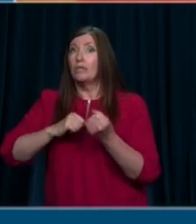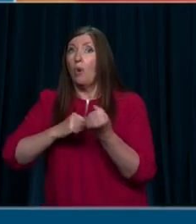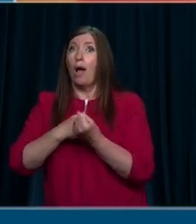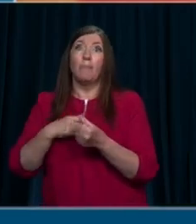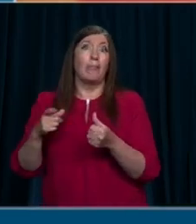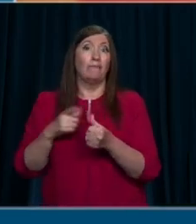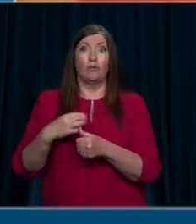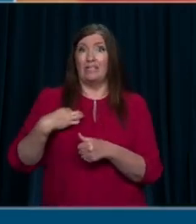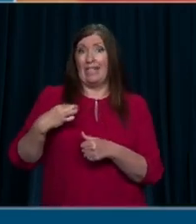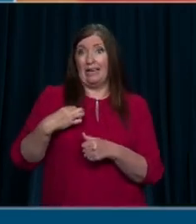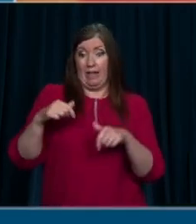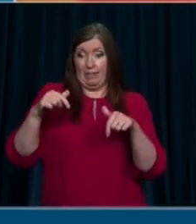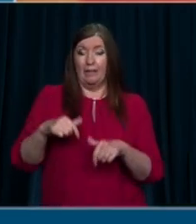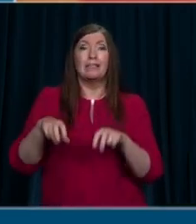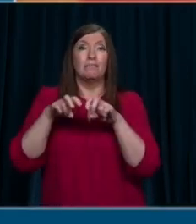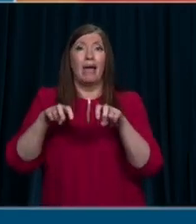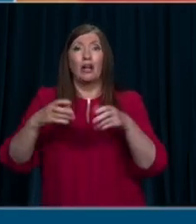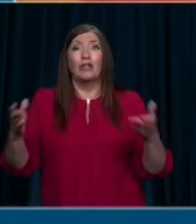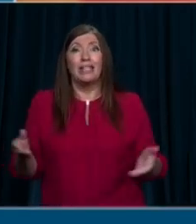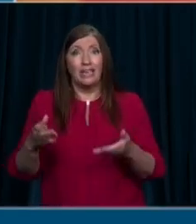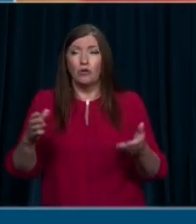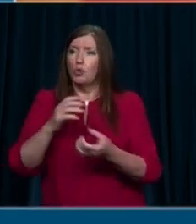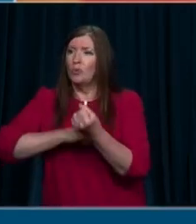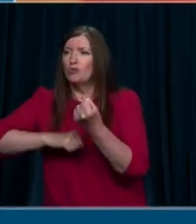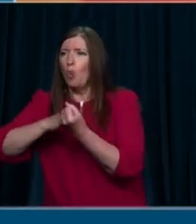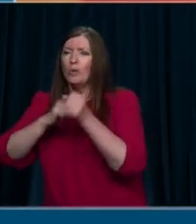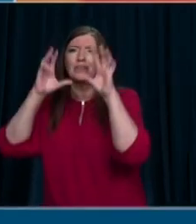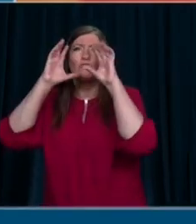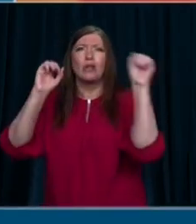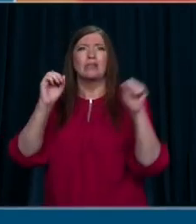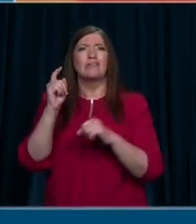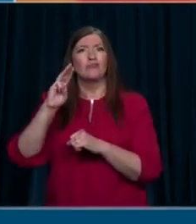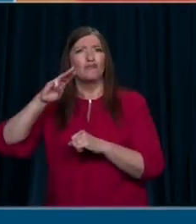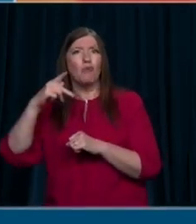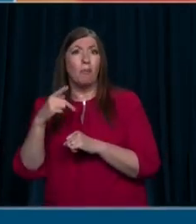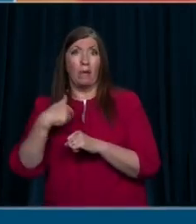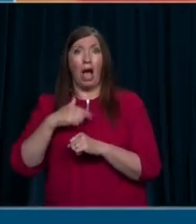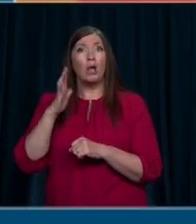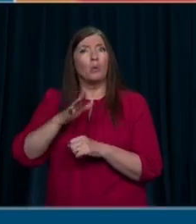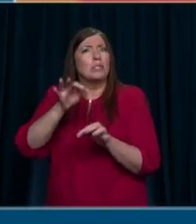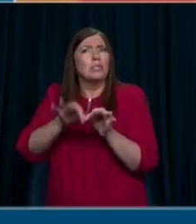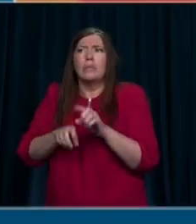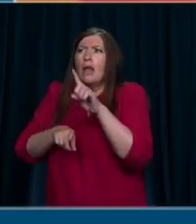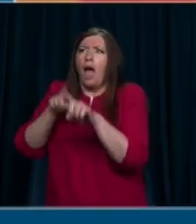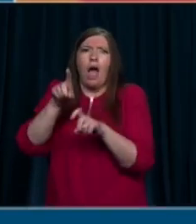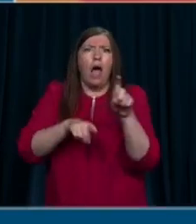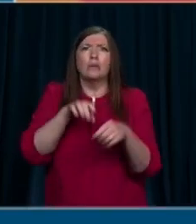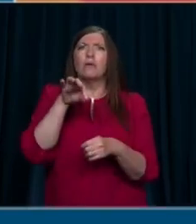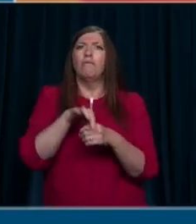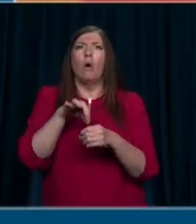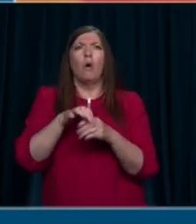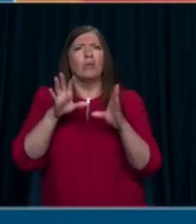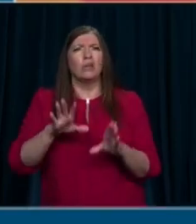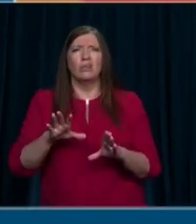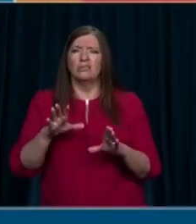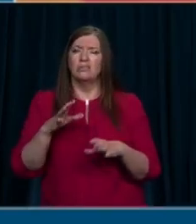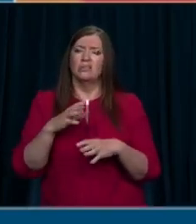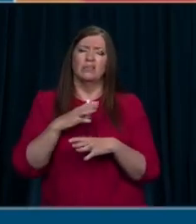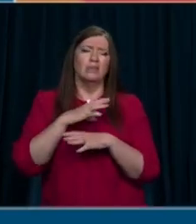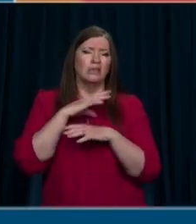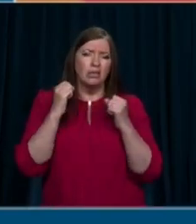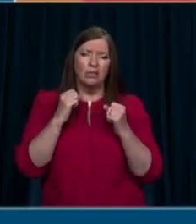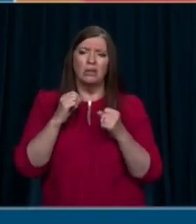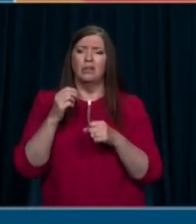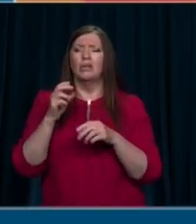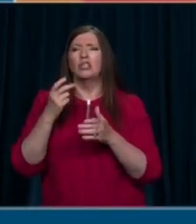candidate on this panel here to endorse President Trump, and I would simply ask the voters: are you tired of inflation? Are you tired